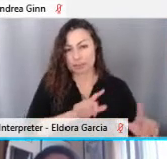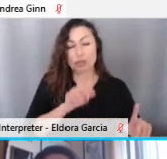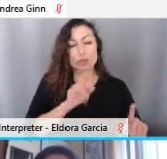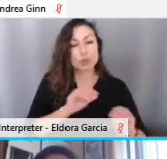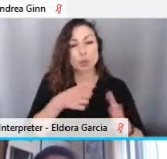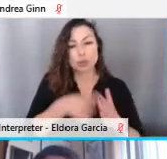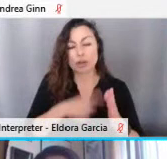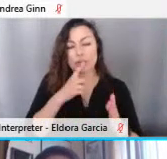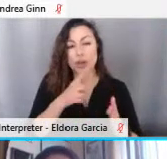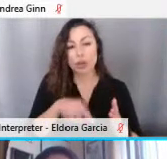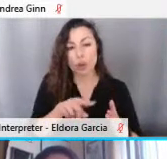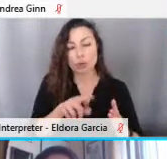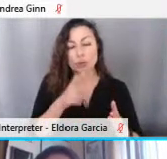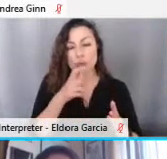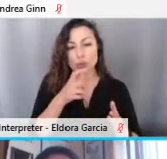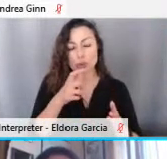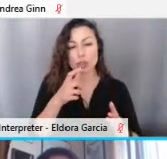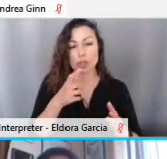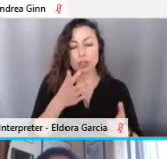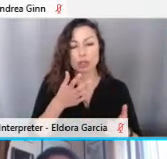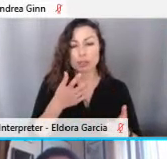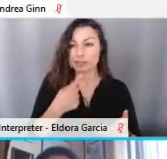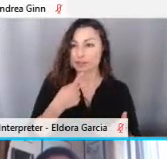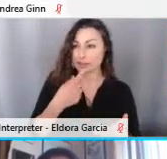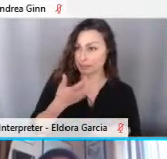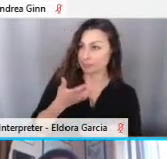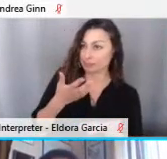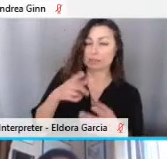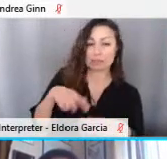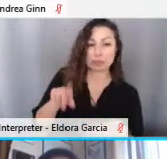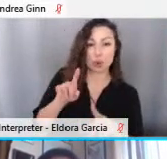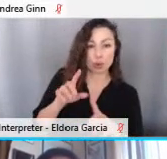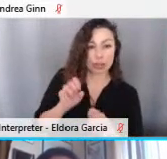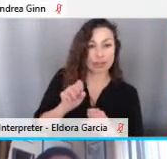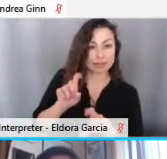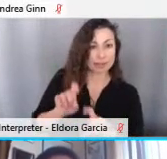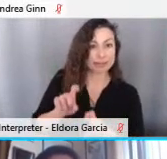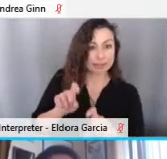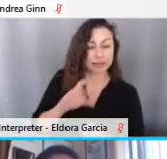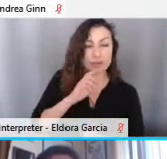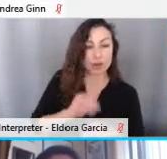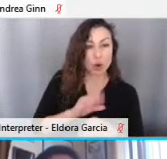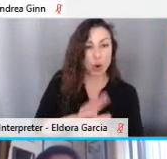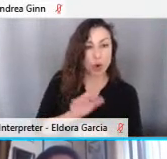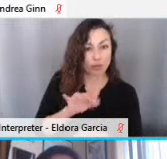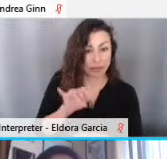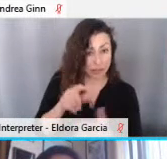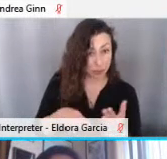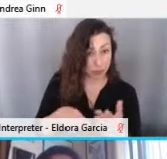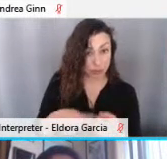for those who are presenting themselves to be tested on COVID. Is that correct, what I heard?